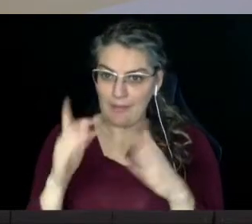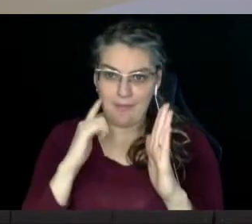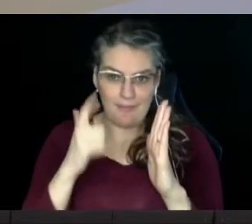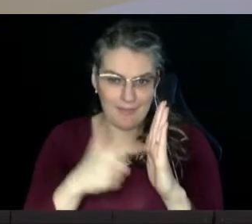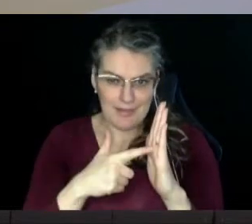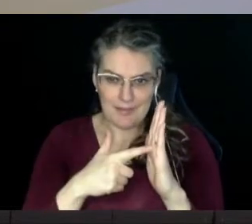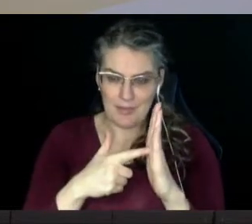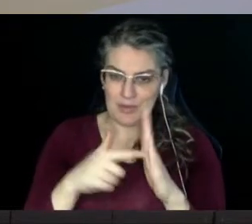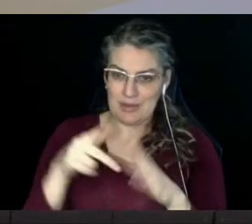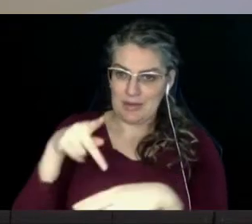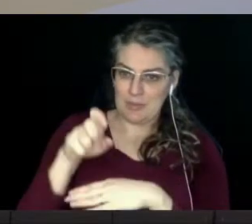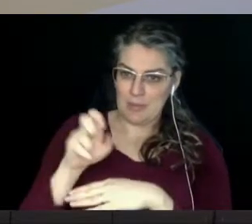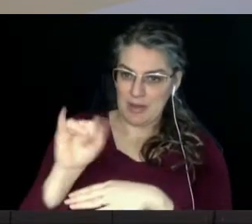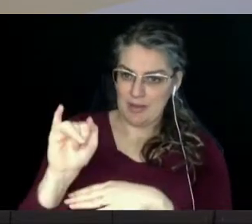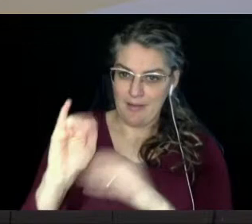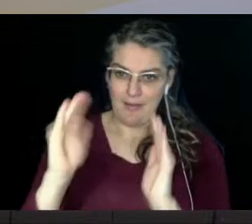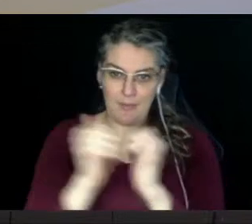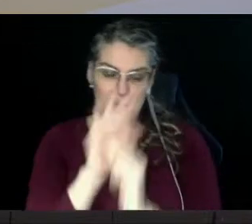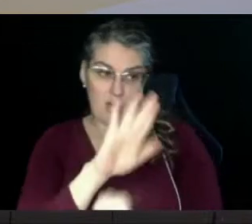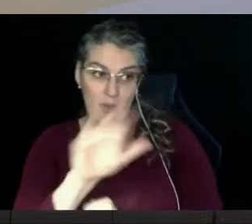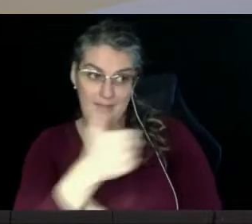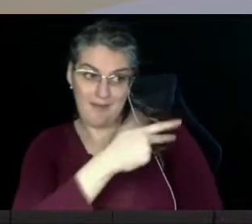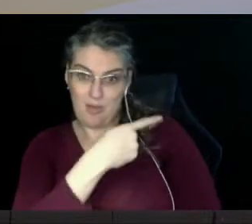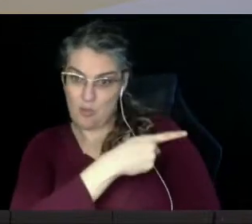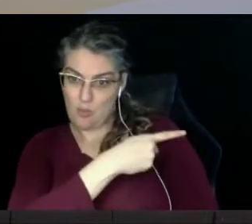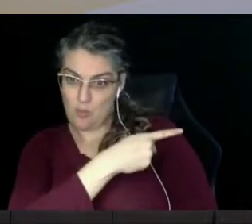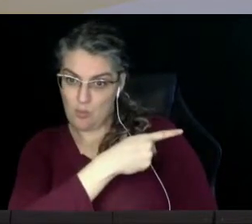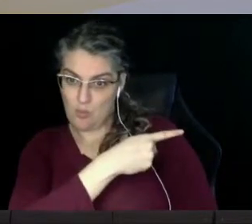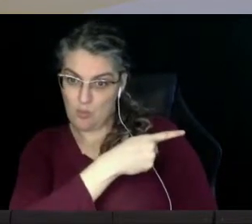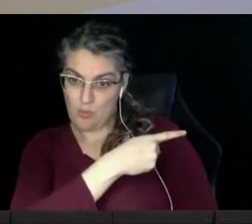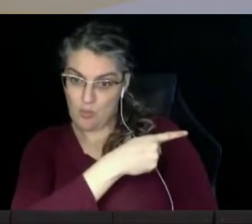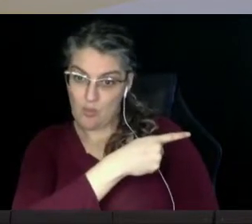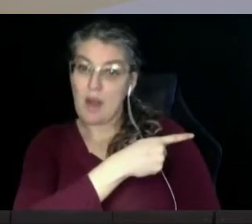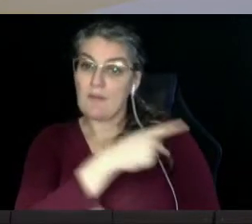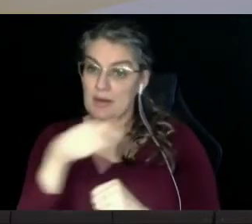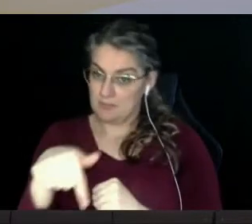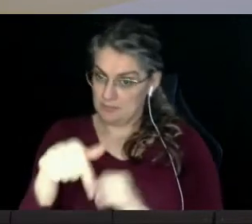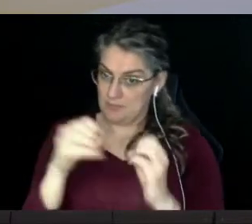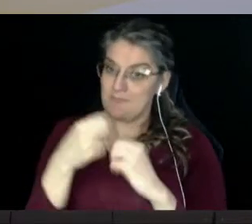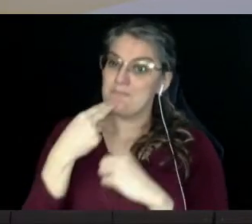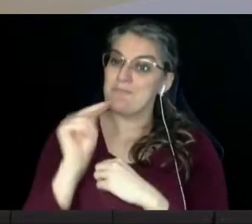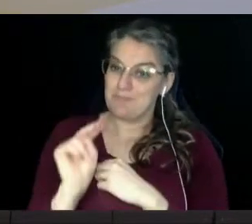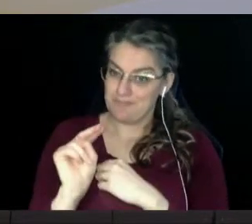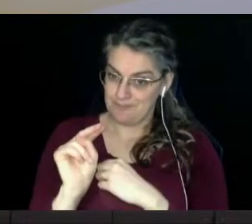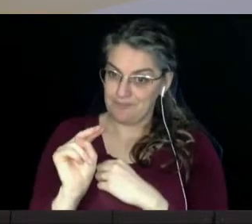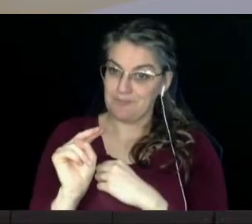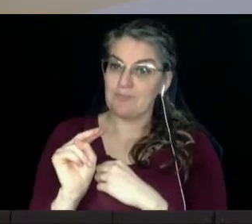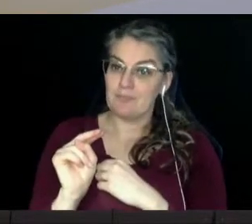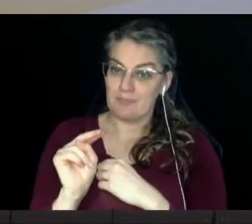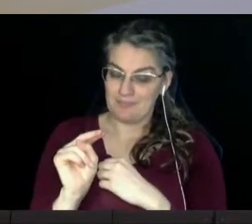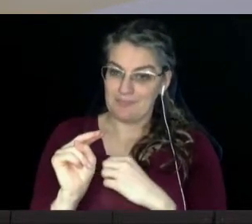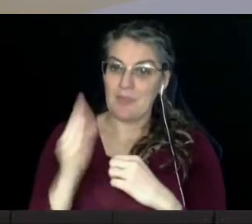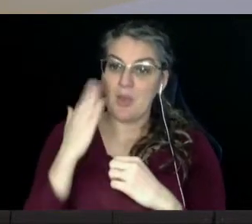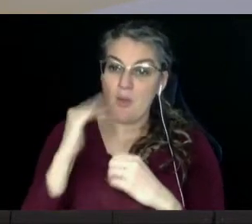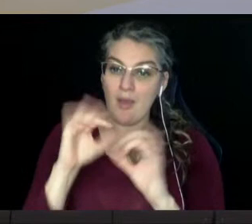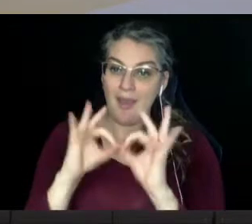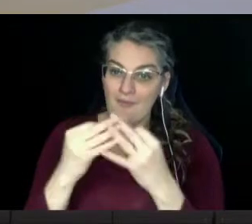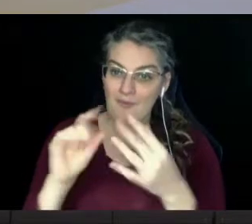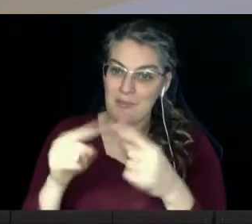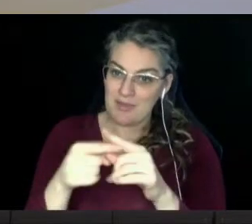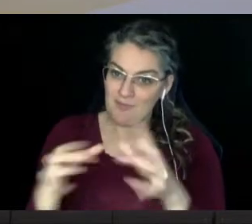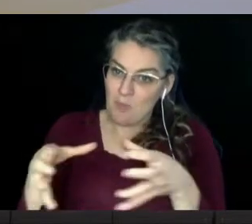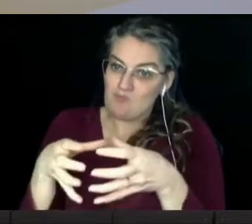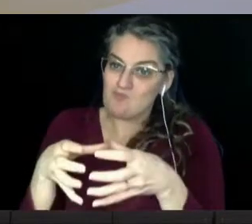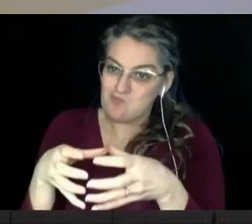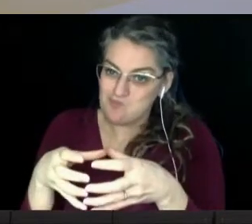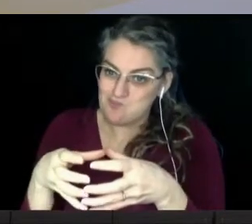jurisdictions. We are able to gather with a small group of family and friends to celebrate the Easter holiday. We were able to enjoy most